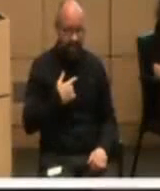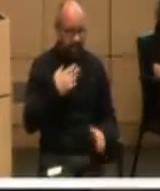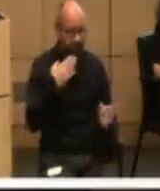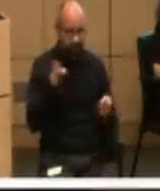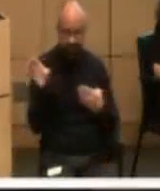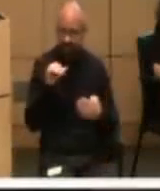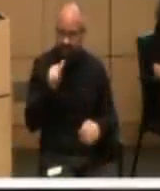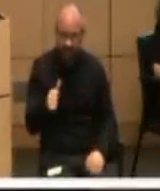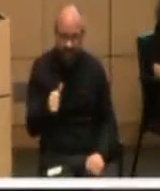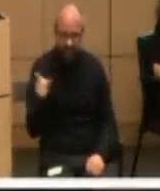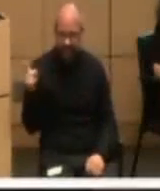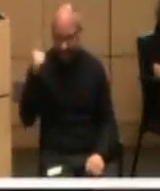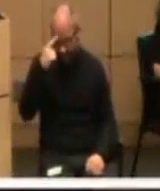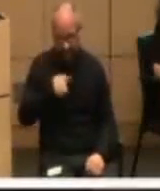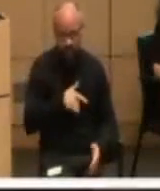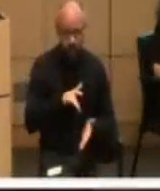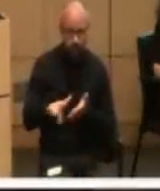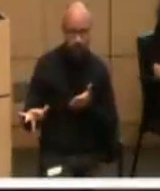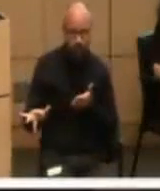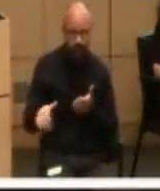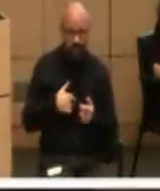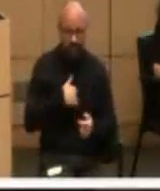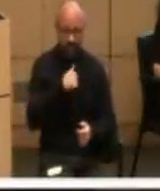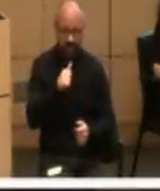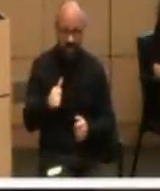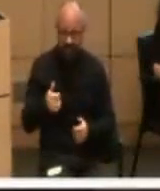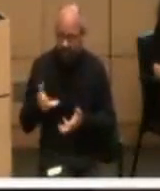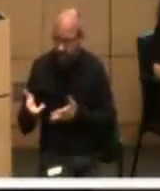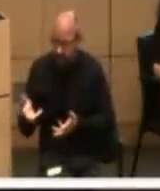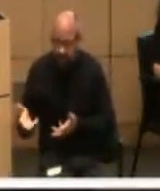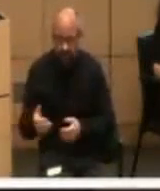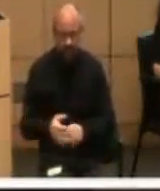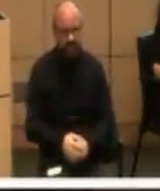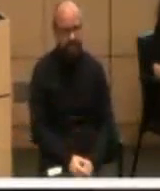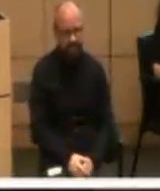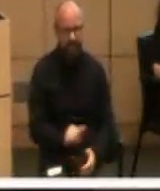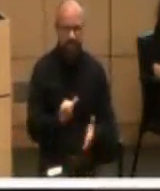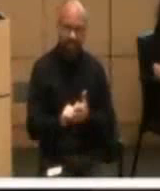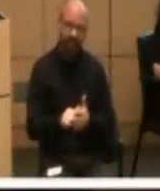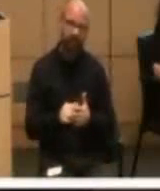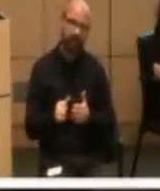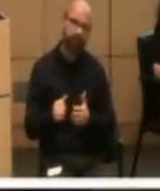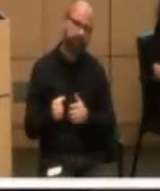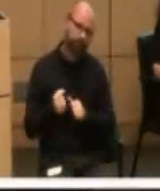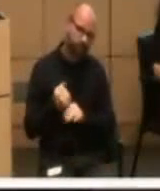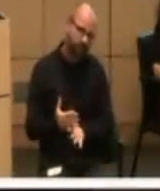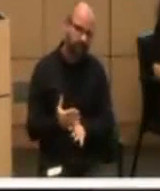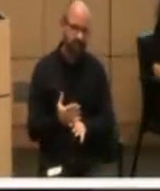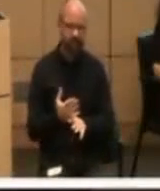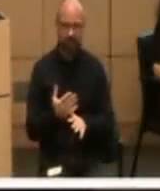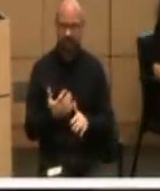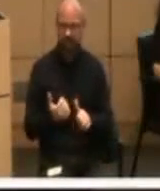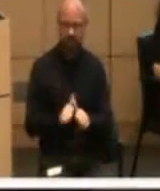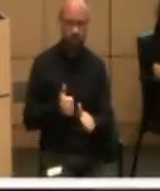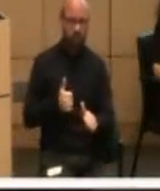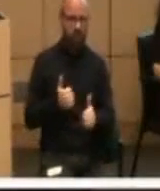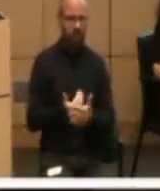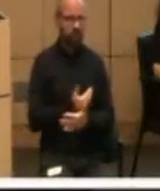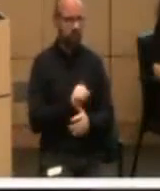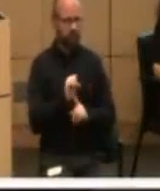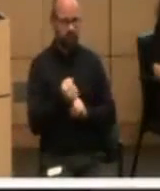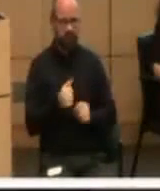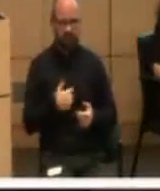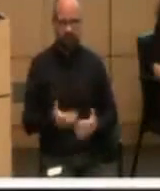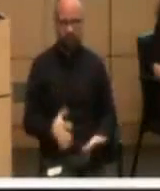I'm being rude and not, mm-hmm. and you know, not interacting, and that leads to a lot of avoidance of new situations. And